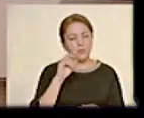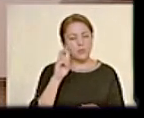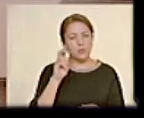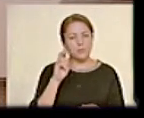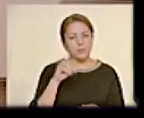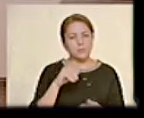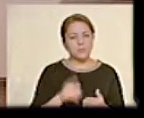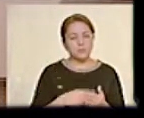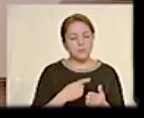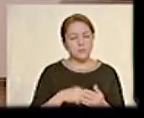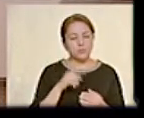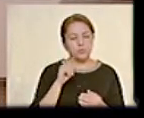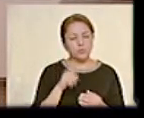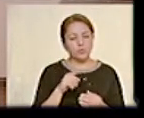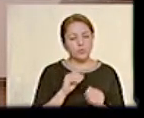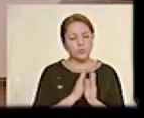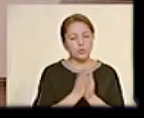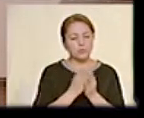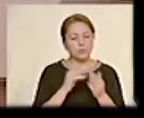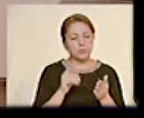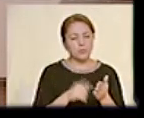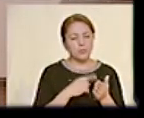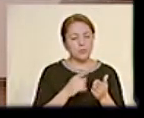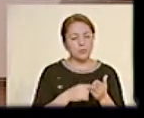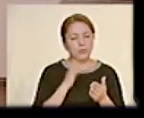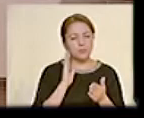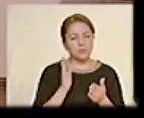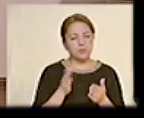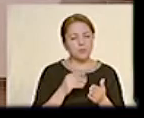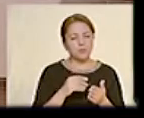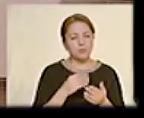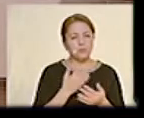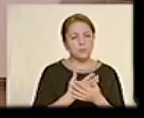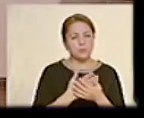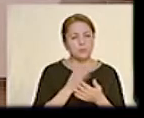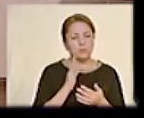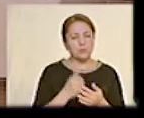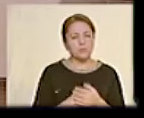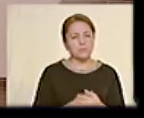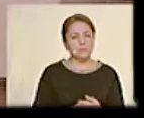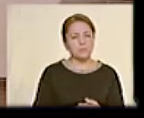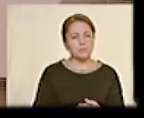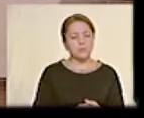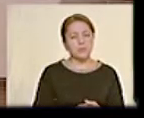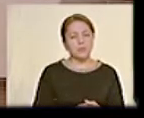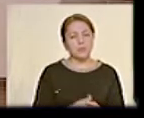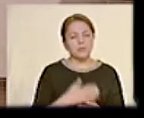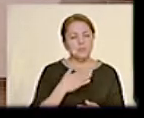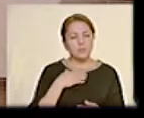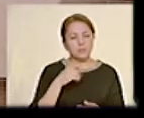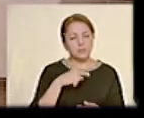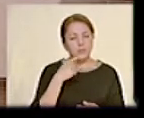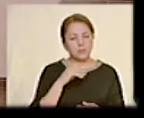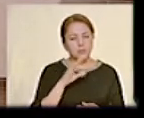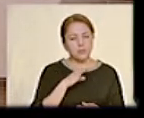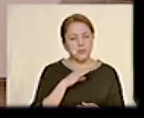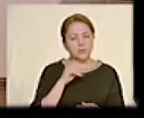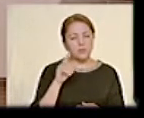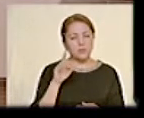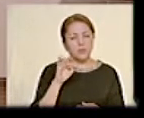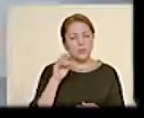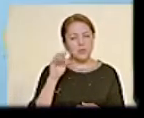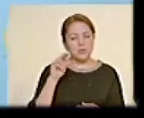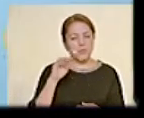shu kitobning sahifalariga misol bo'la oladi. Ya'ni biz aytib o'tdikki, gipermatnlar